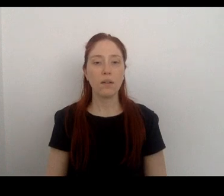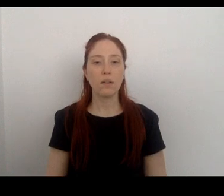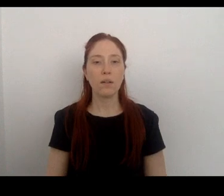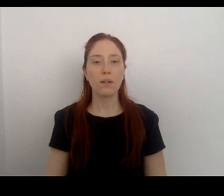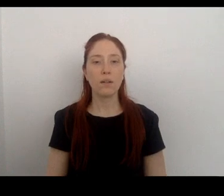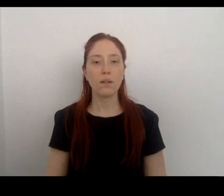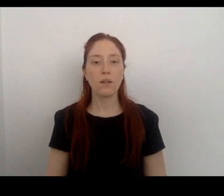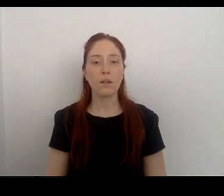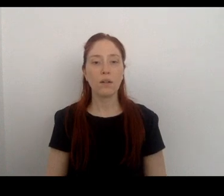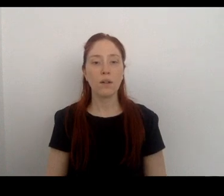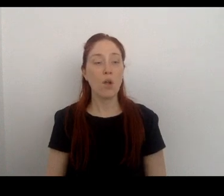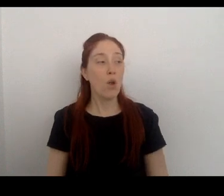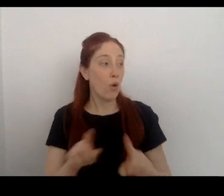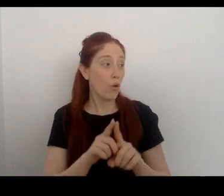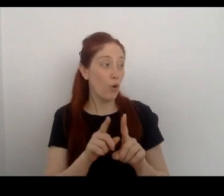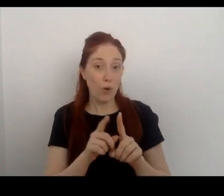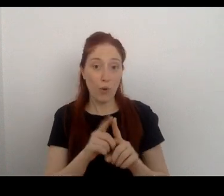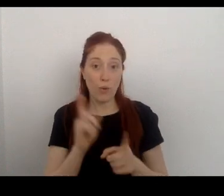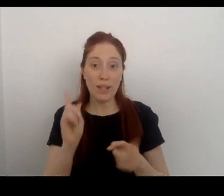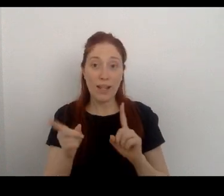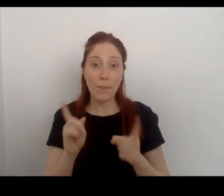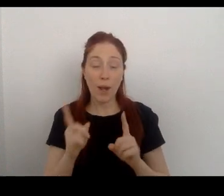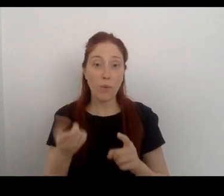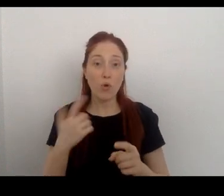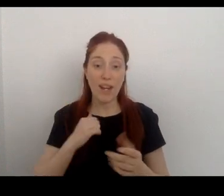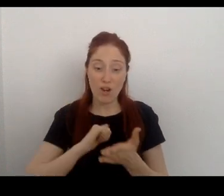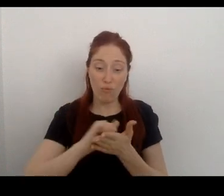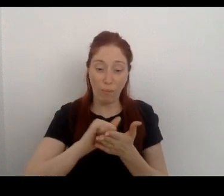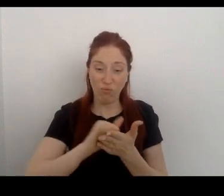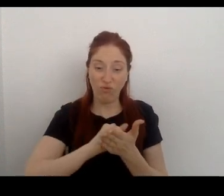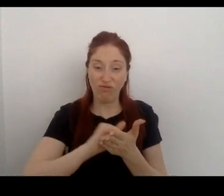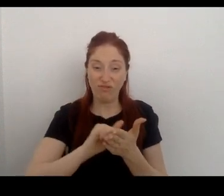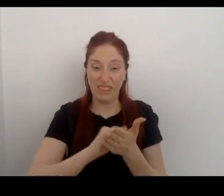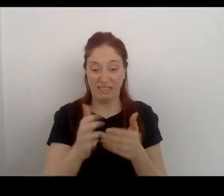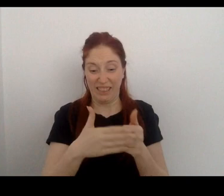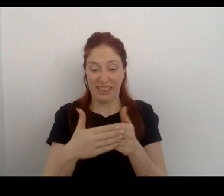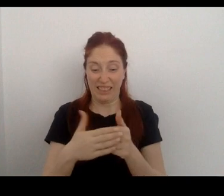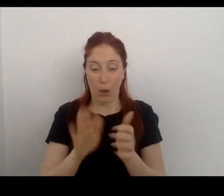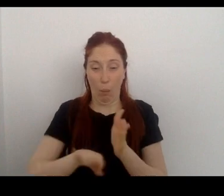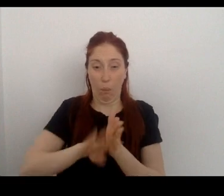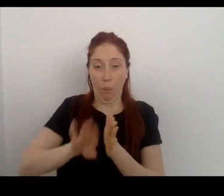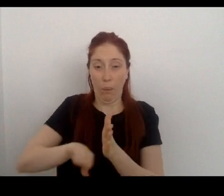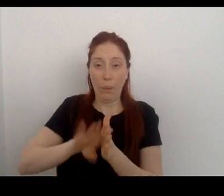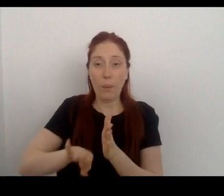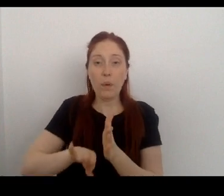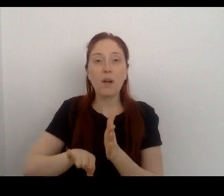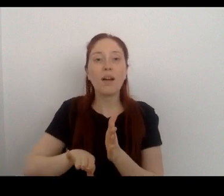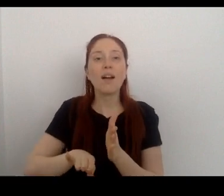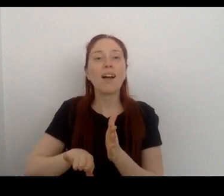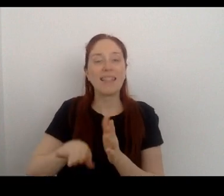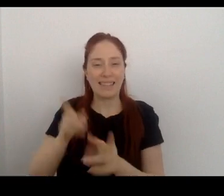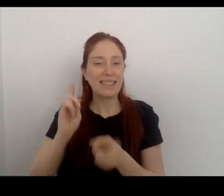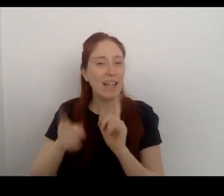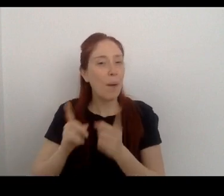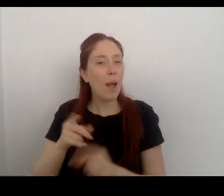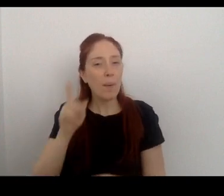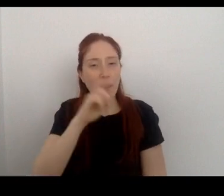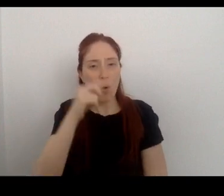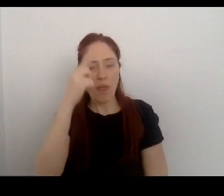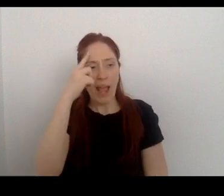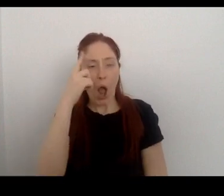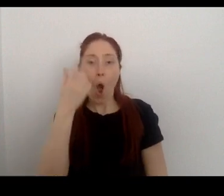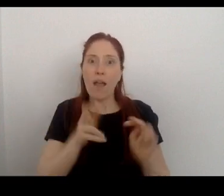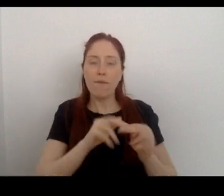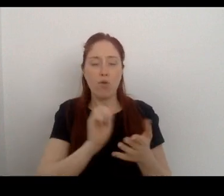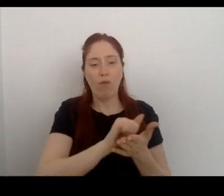incredibly critical part of drawing, whereas often it's seen as a failure. Mm. I do think,